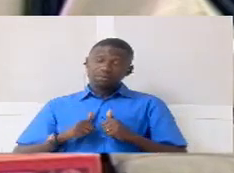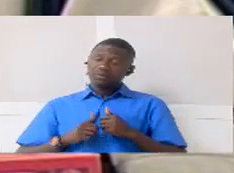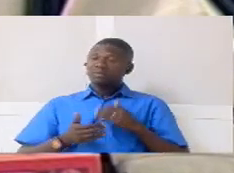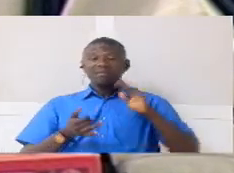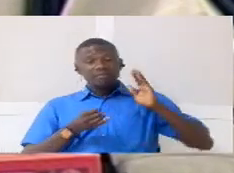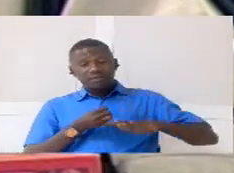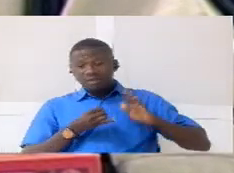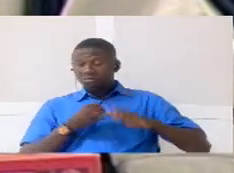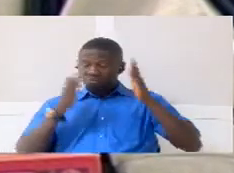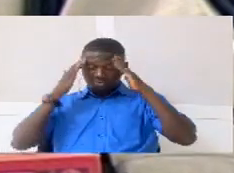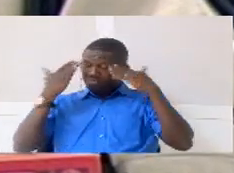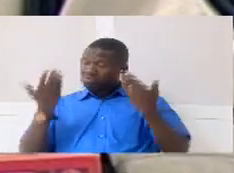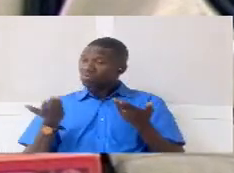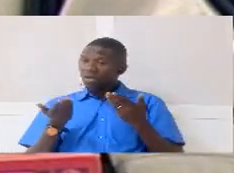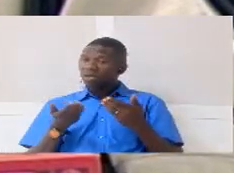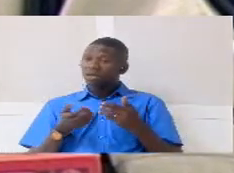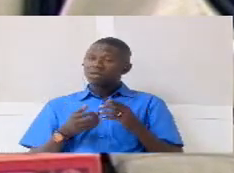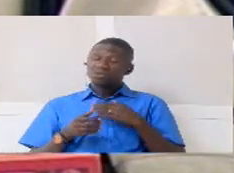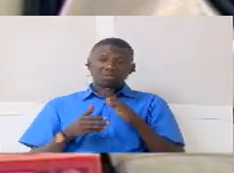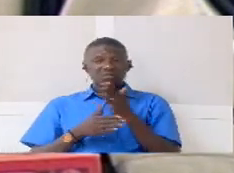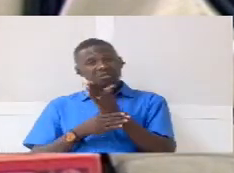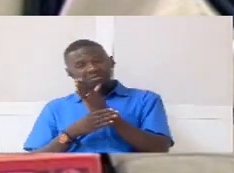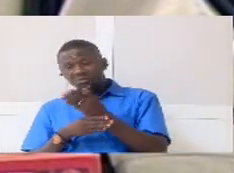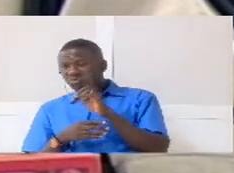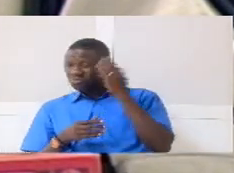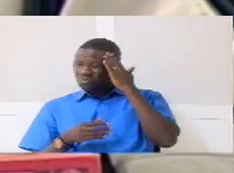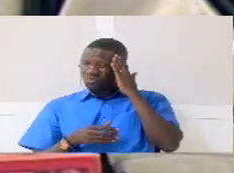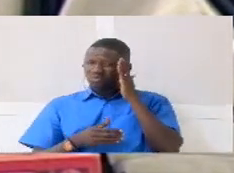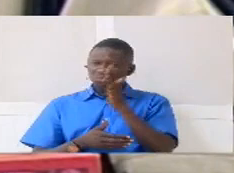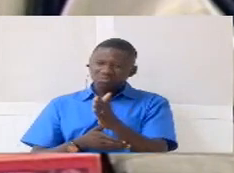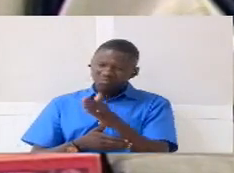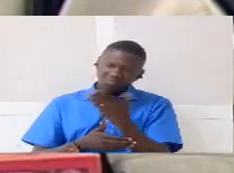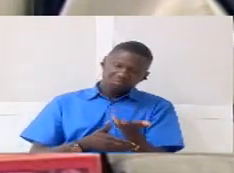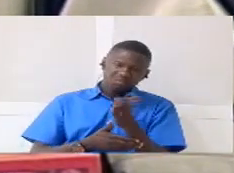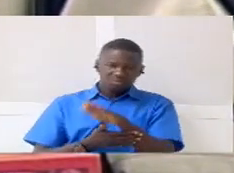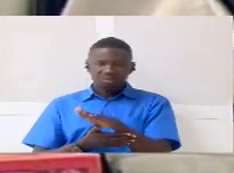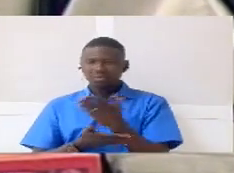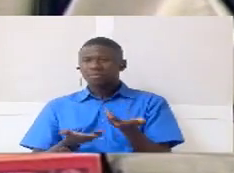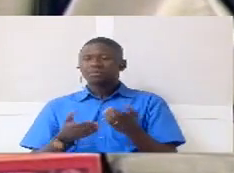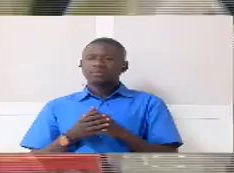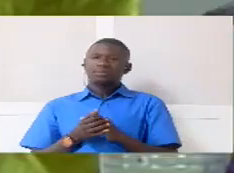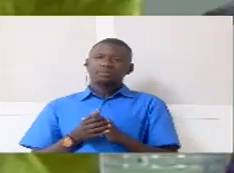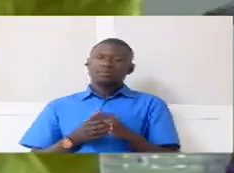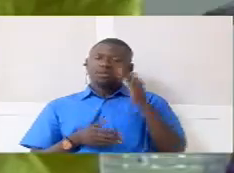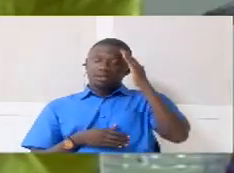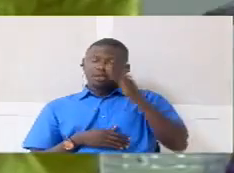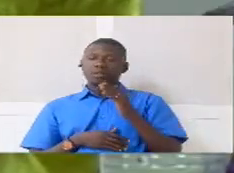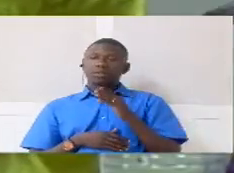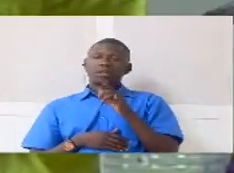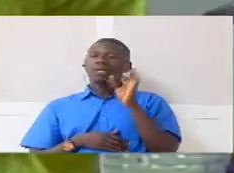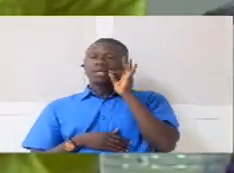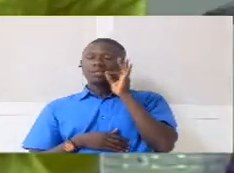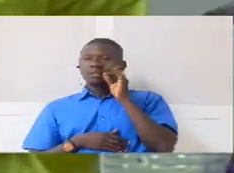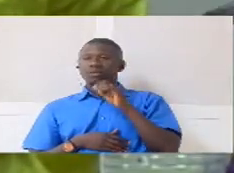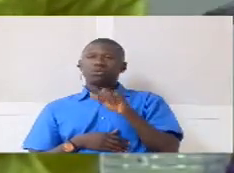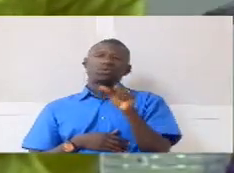don't know where it ends. You cannot differentiate between the tail and the head. Thank you. That answers the other questions. Maybe just a